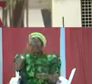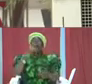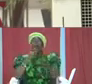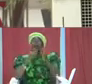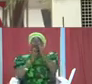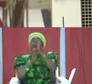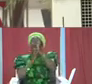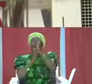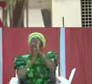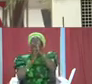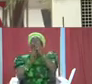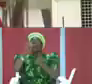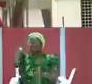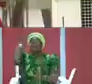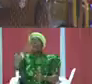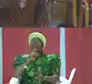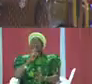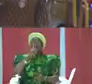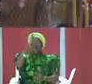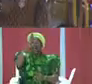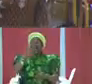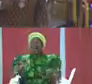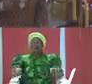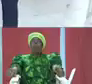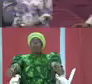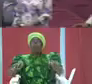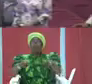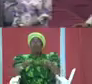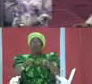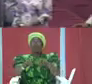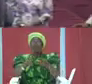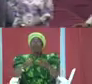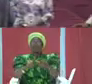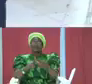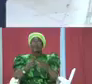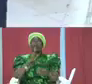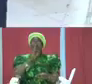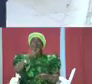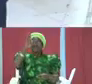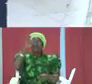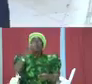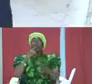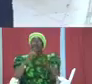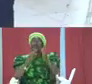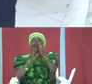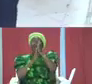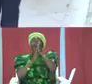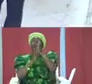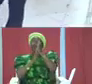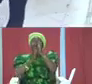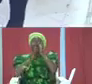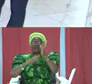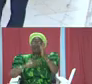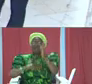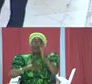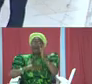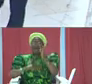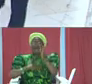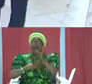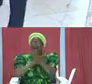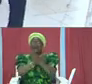worthy, worthy, worthy. You are worthy to be